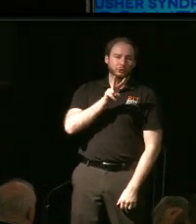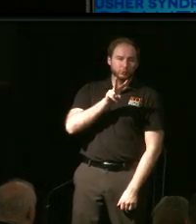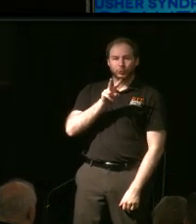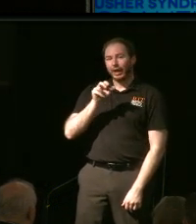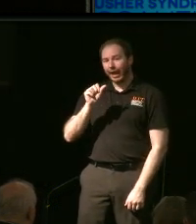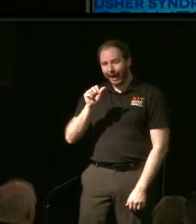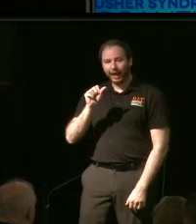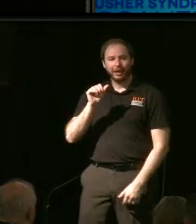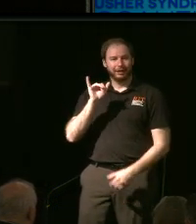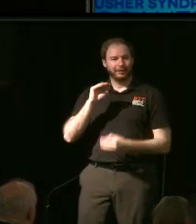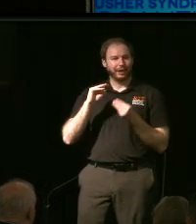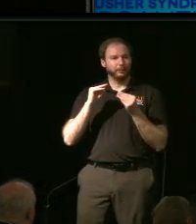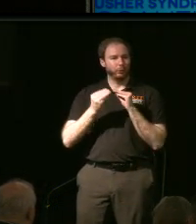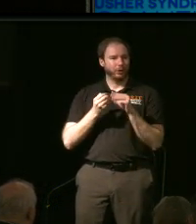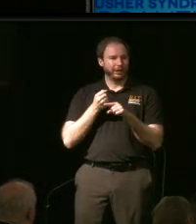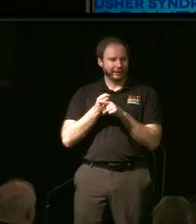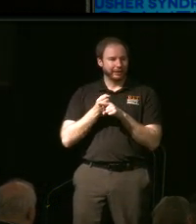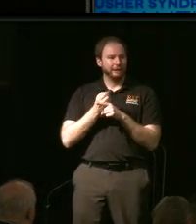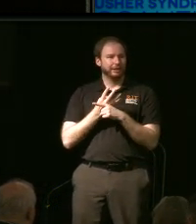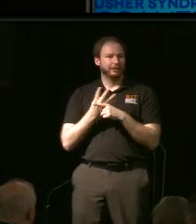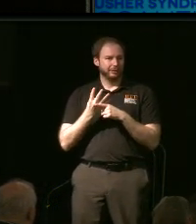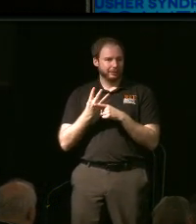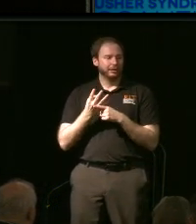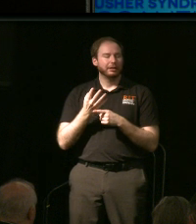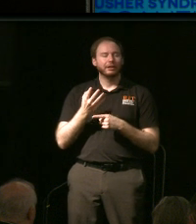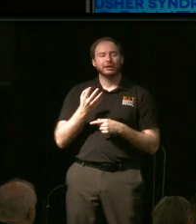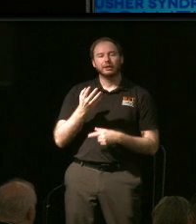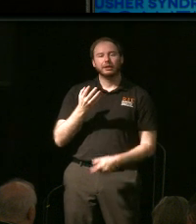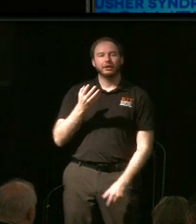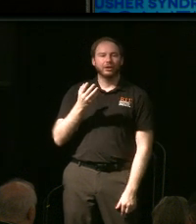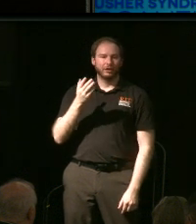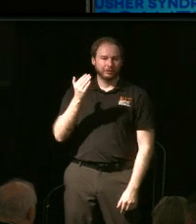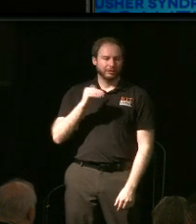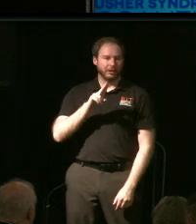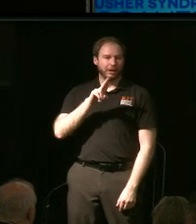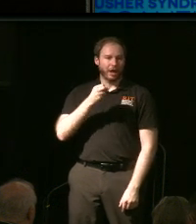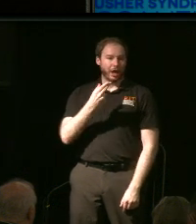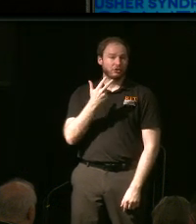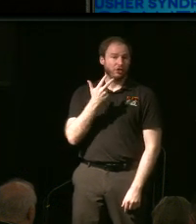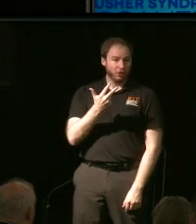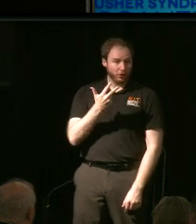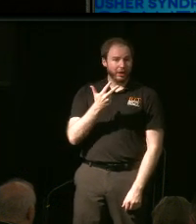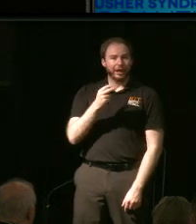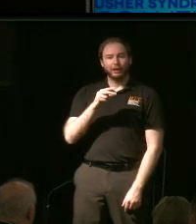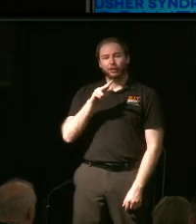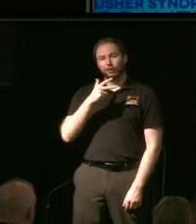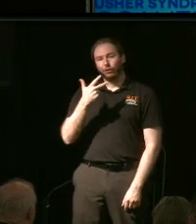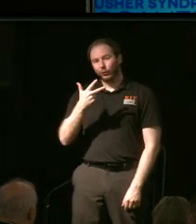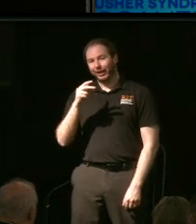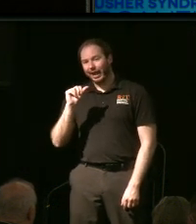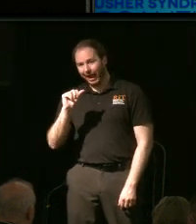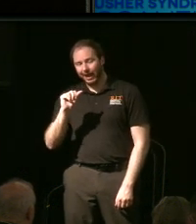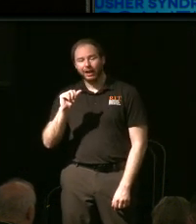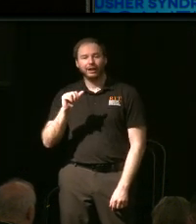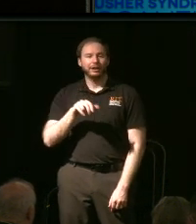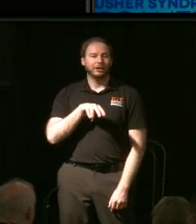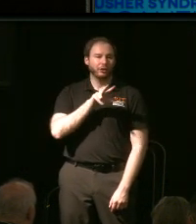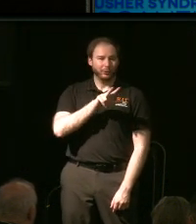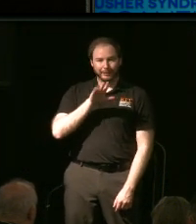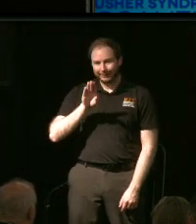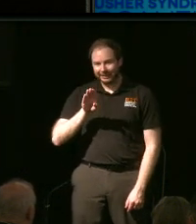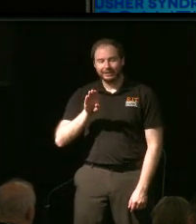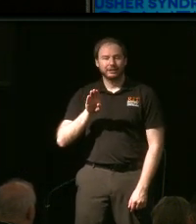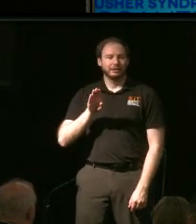USH2A with mutations in the USH2A gene, and USH3 and 3A and